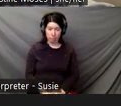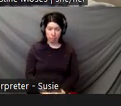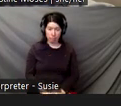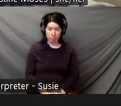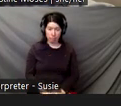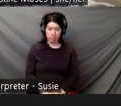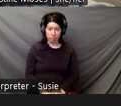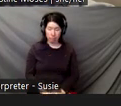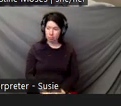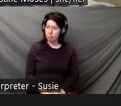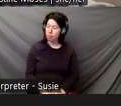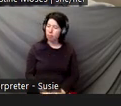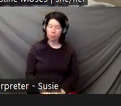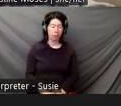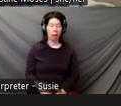Where did we?